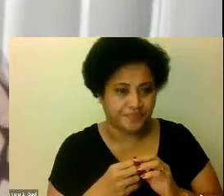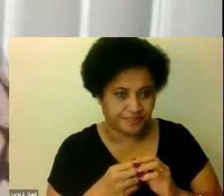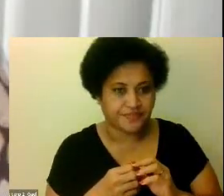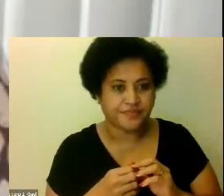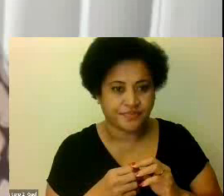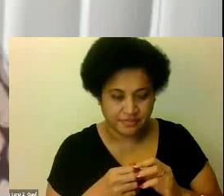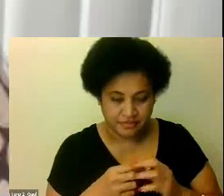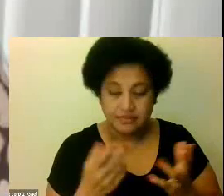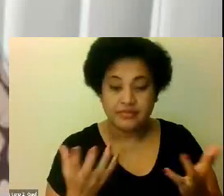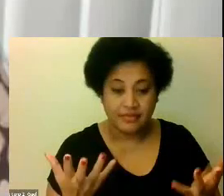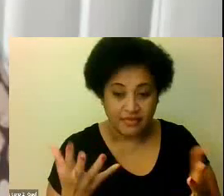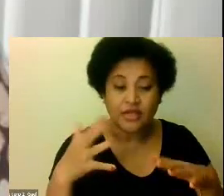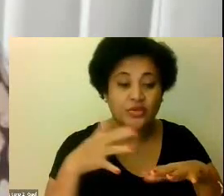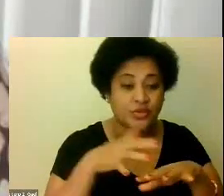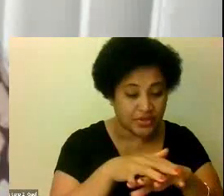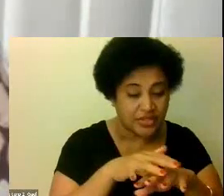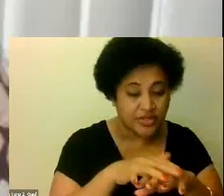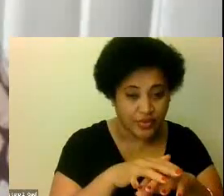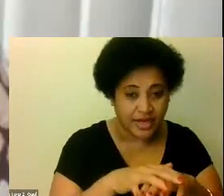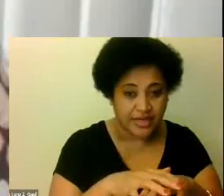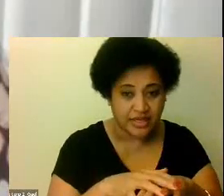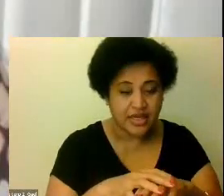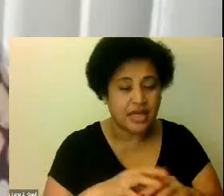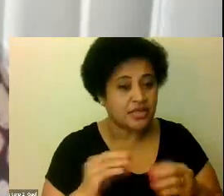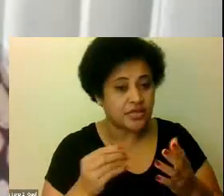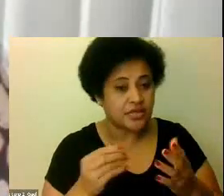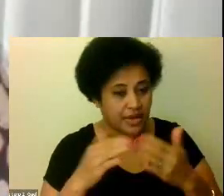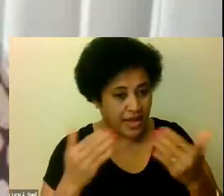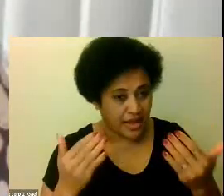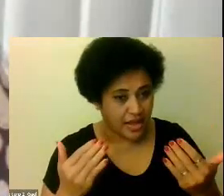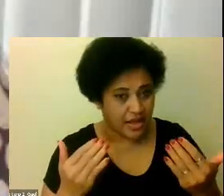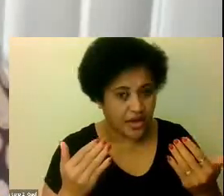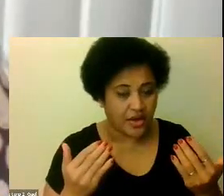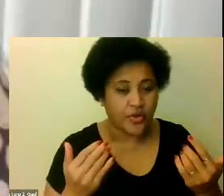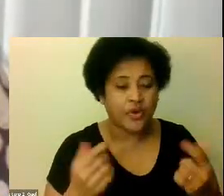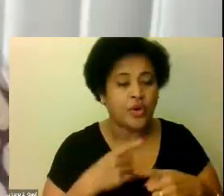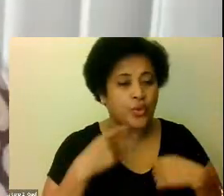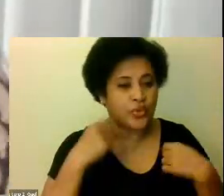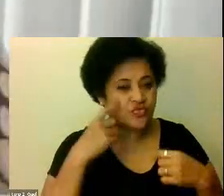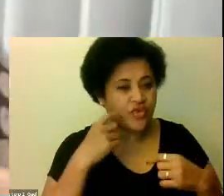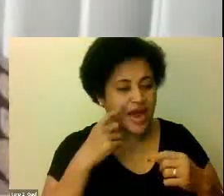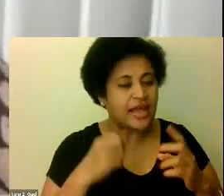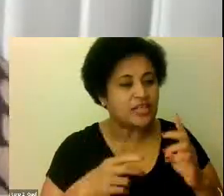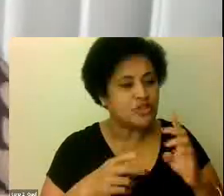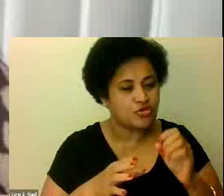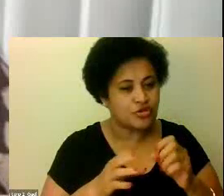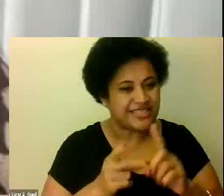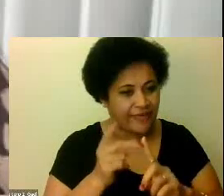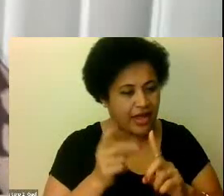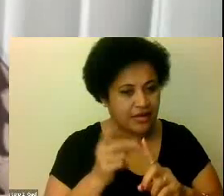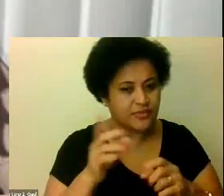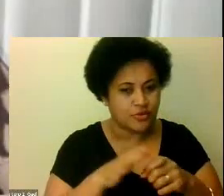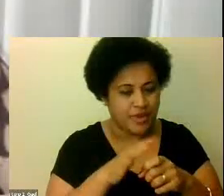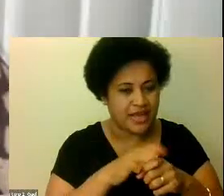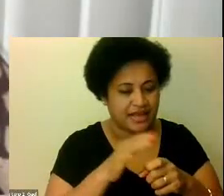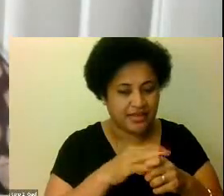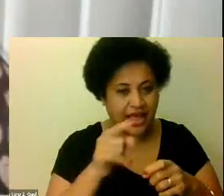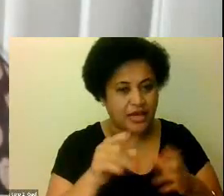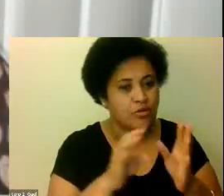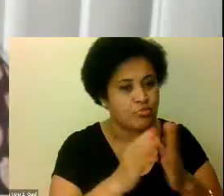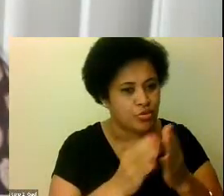to enable that smart cities integrate business respect for human rights. So I think what we're really looking for here is to develop this toolkit both for governments, when they